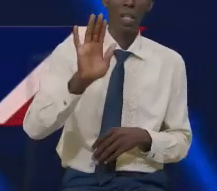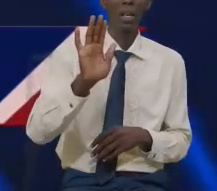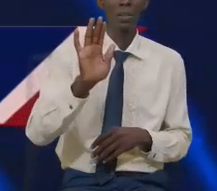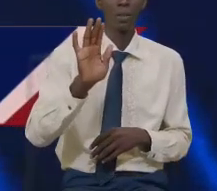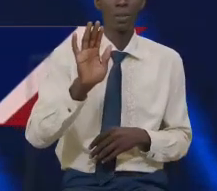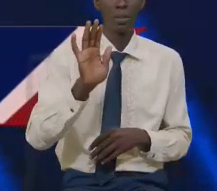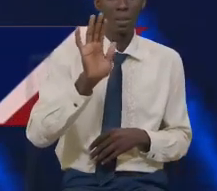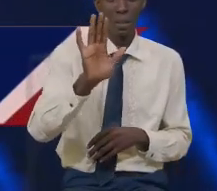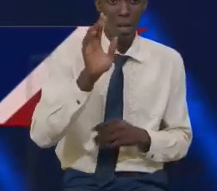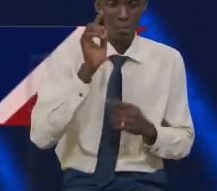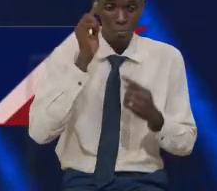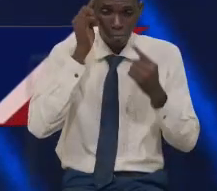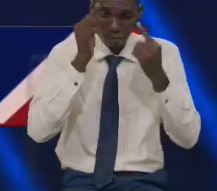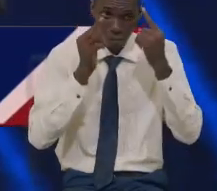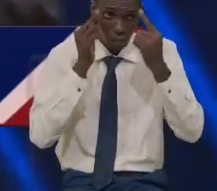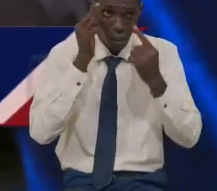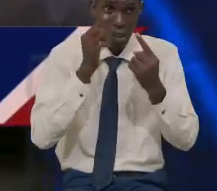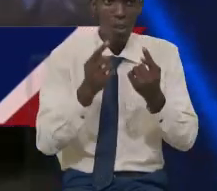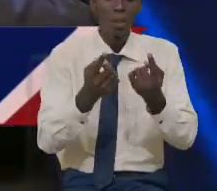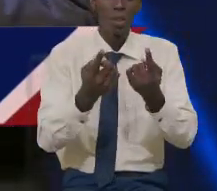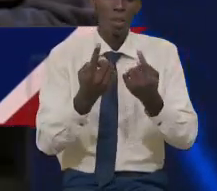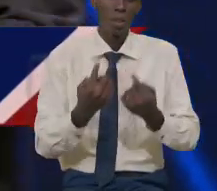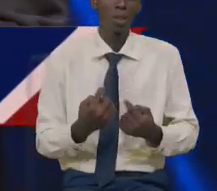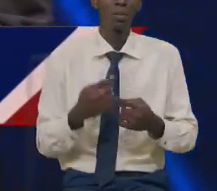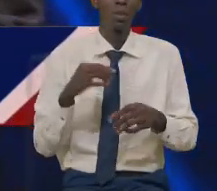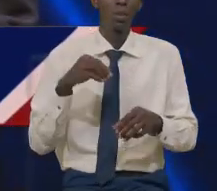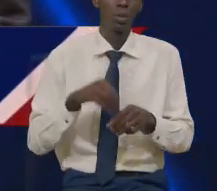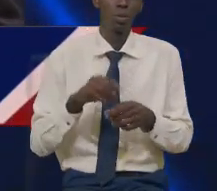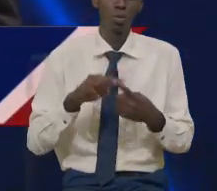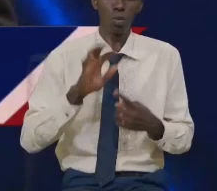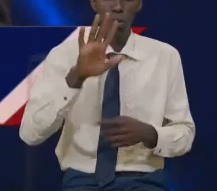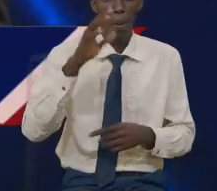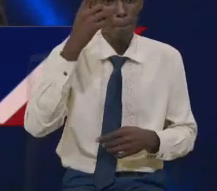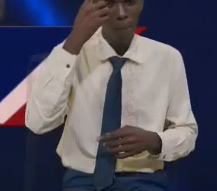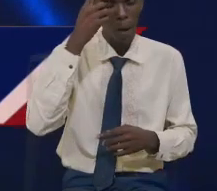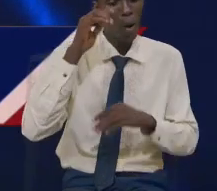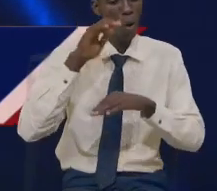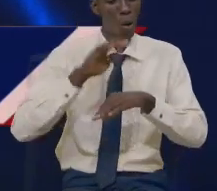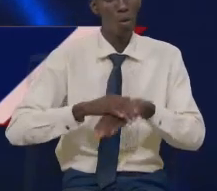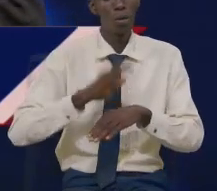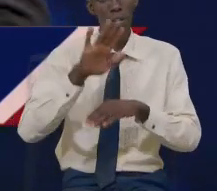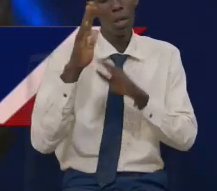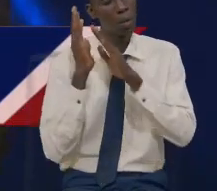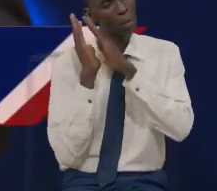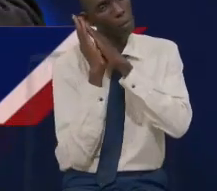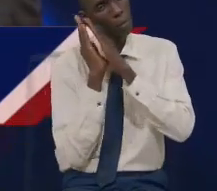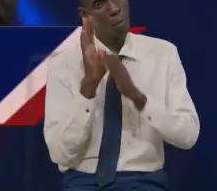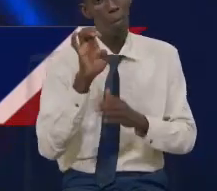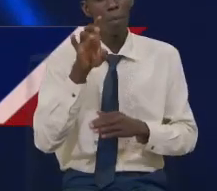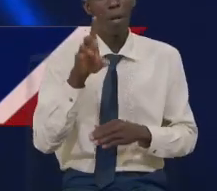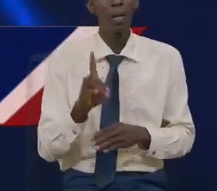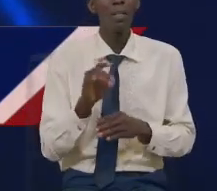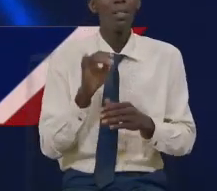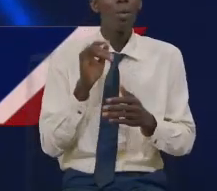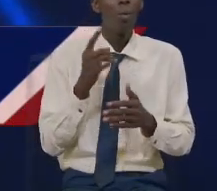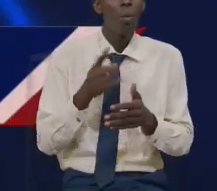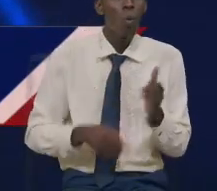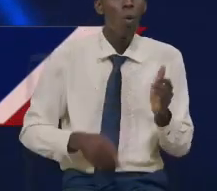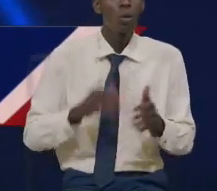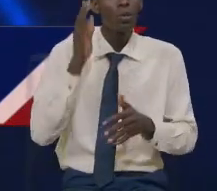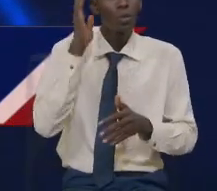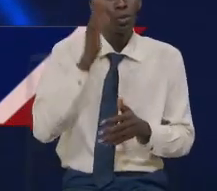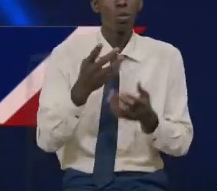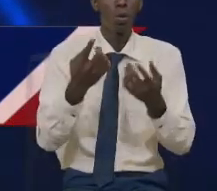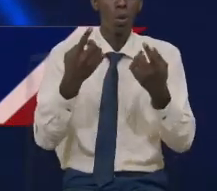thou thy thoughts came into thy mind upon thy bed, that what